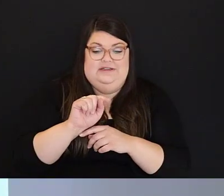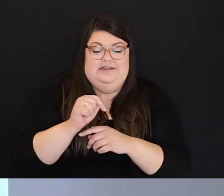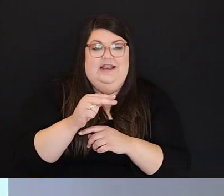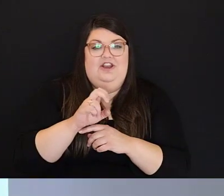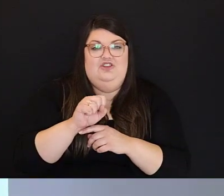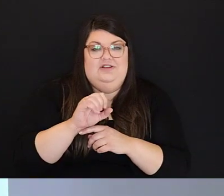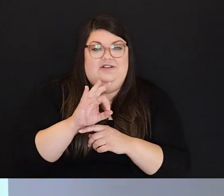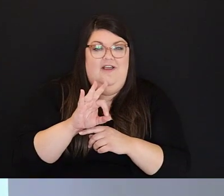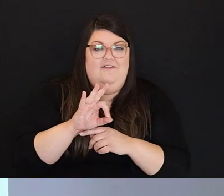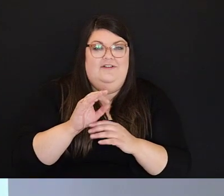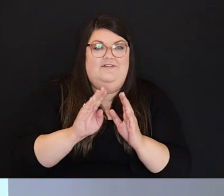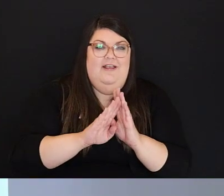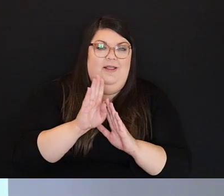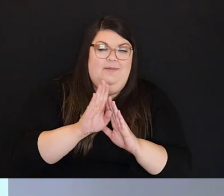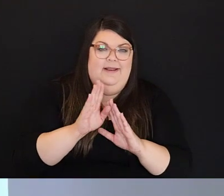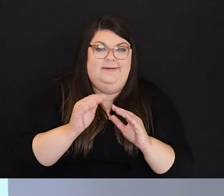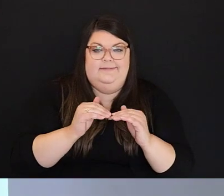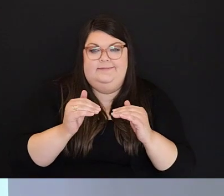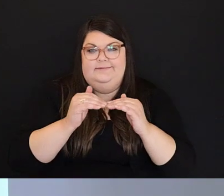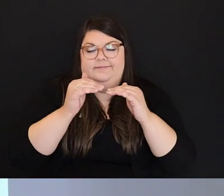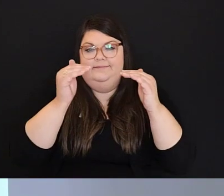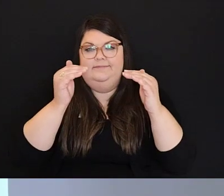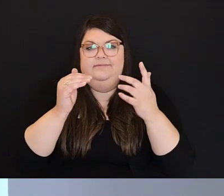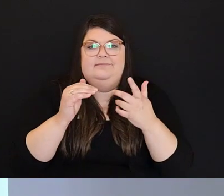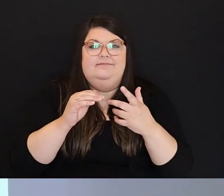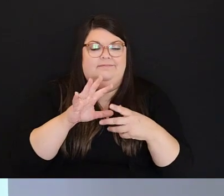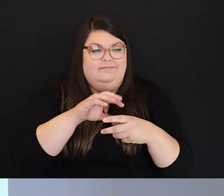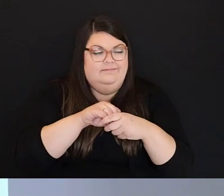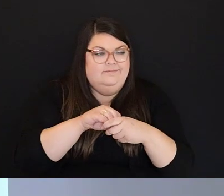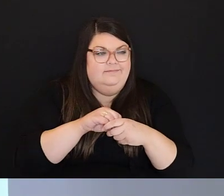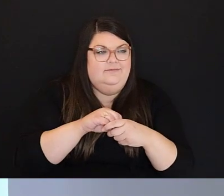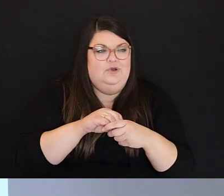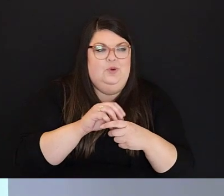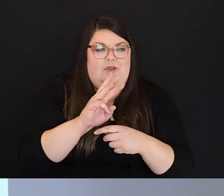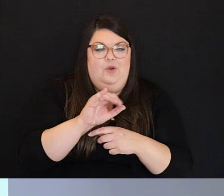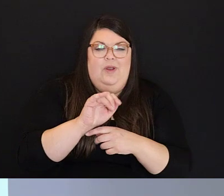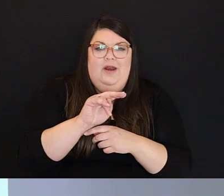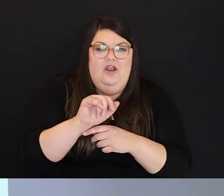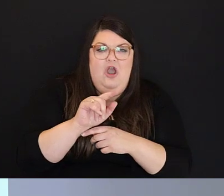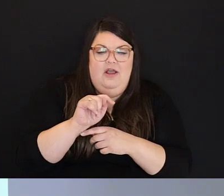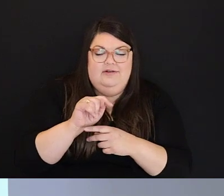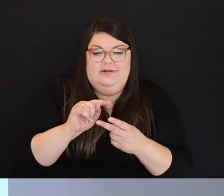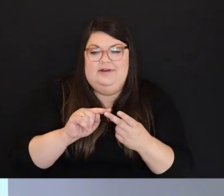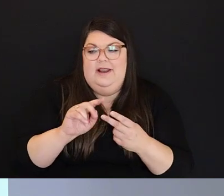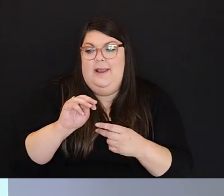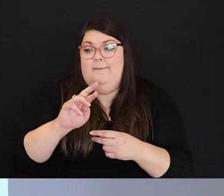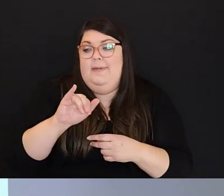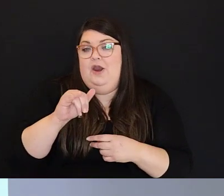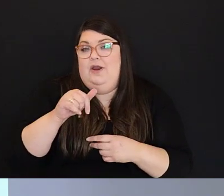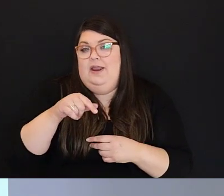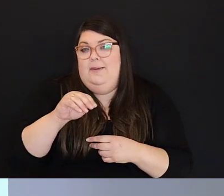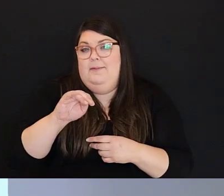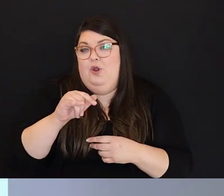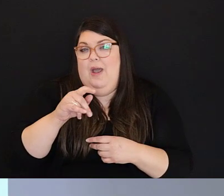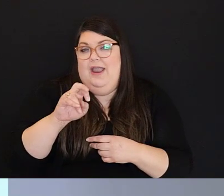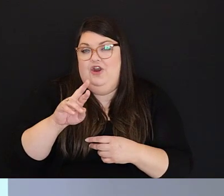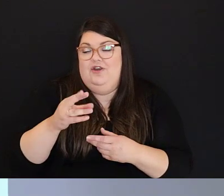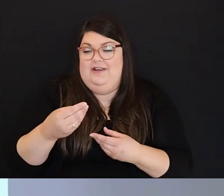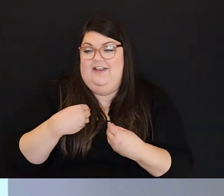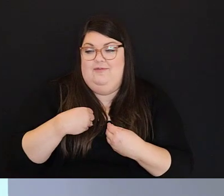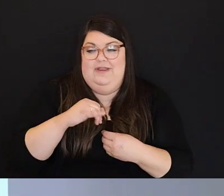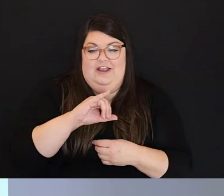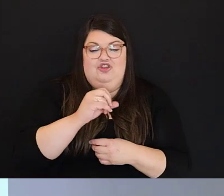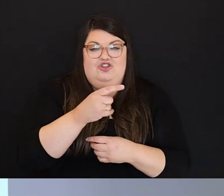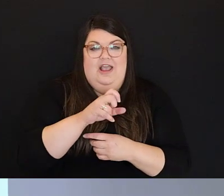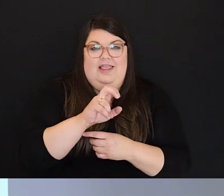psychology, going into Winnicott, going into like Mary McGuire gave me a Jacqueline Rose book,